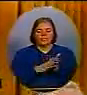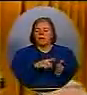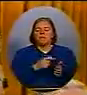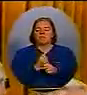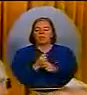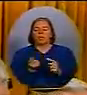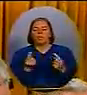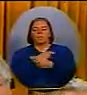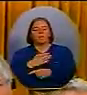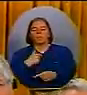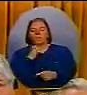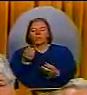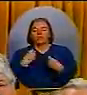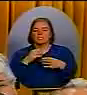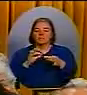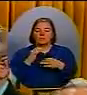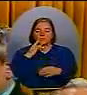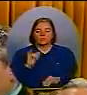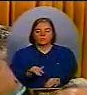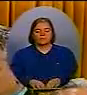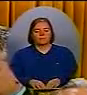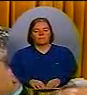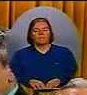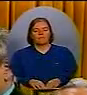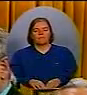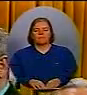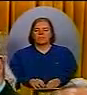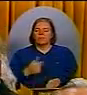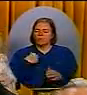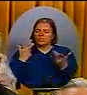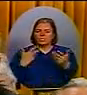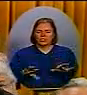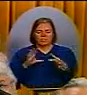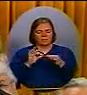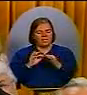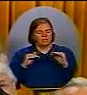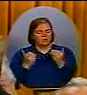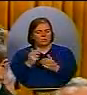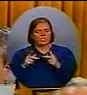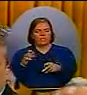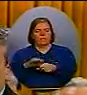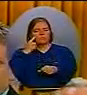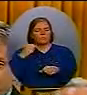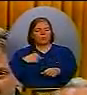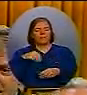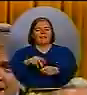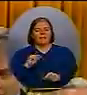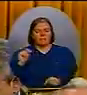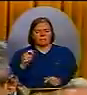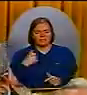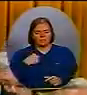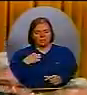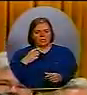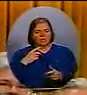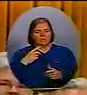I don't know where the member was. I did stand and explain to all the voters of Timmins-James Bay, and we beat the Conservatives by a landslide. We didn't have to tie an